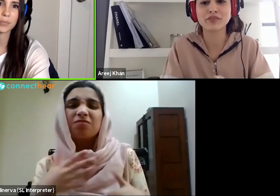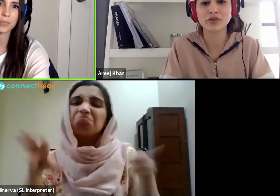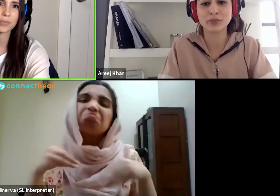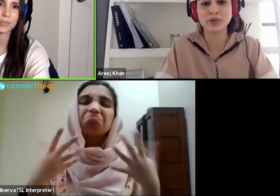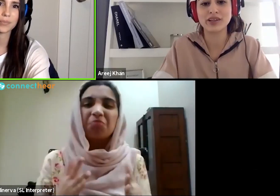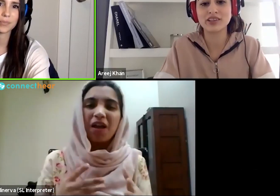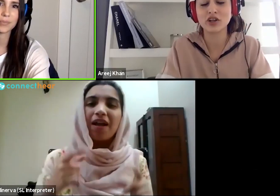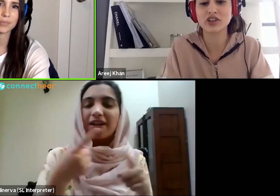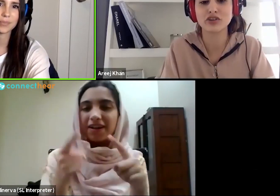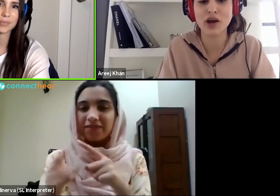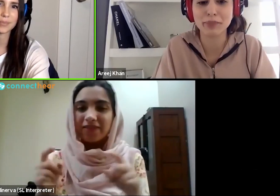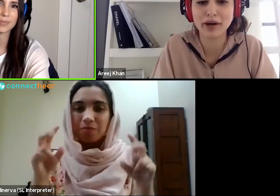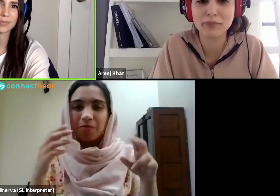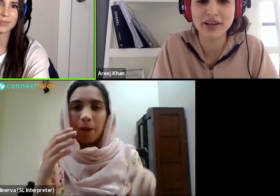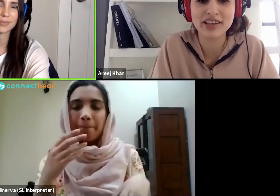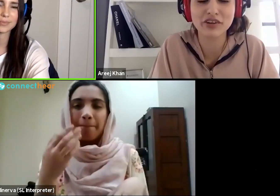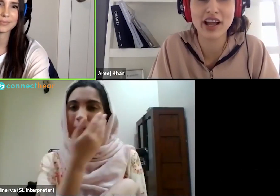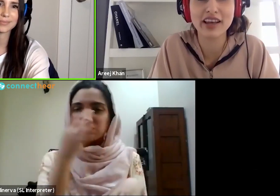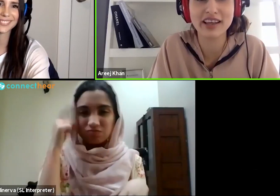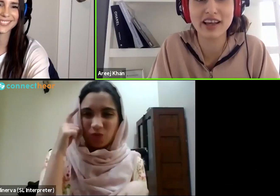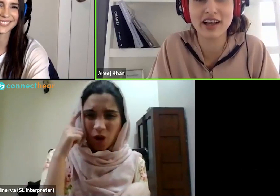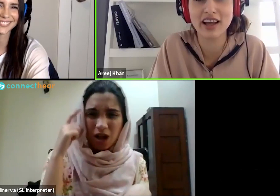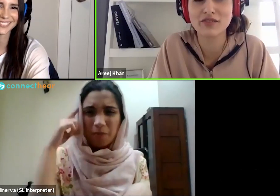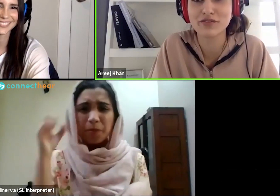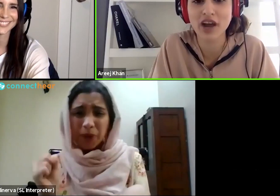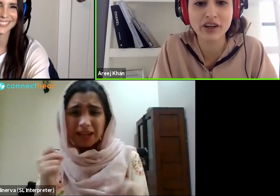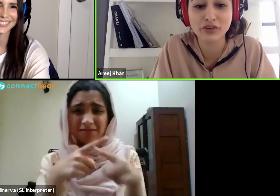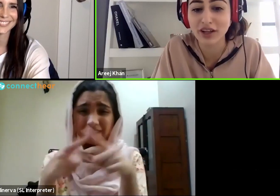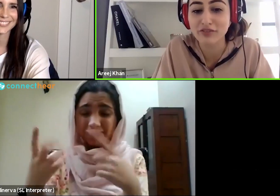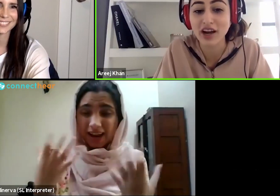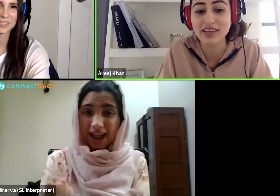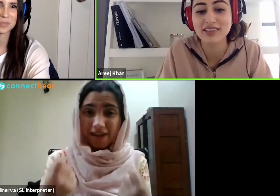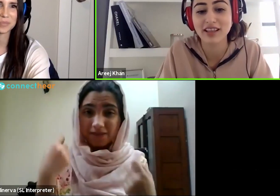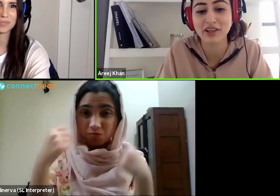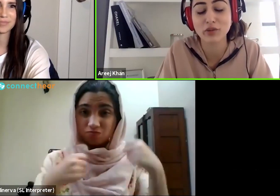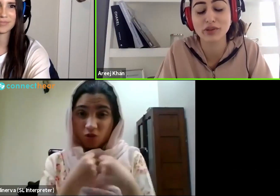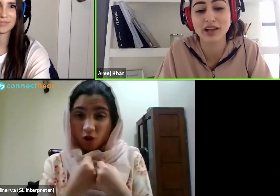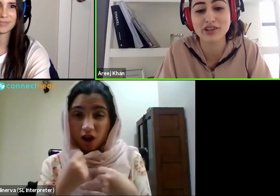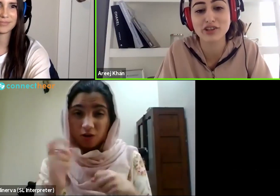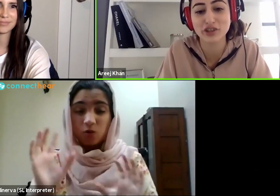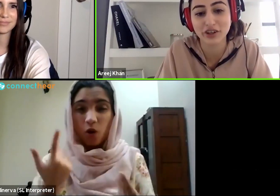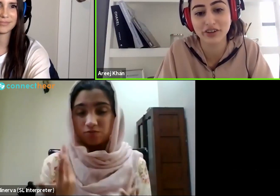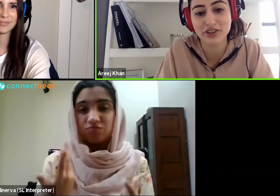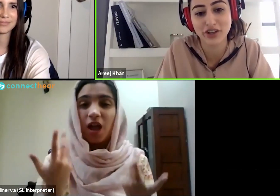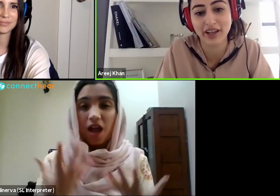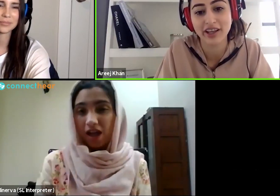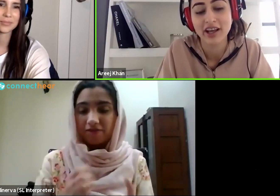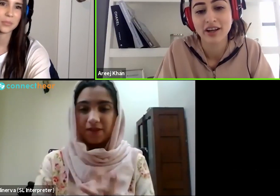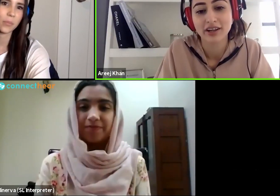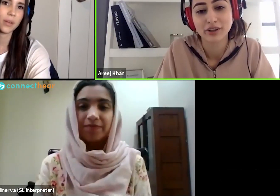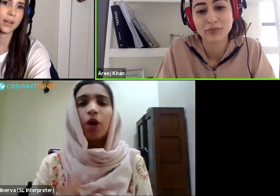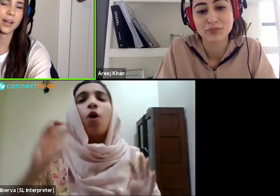just before we start to wrap up, is there any final advice that you would like to share